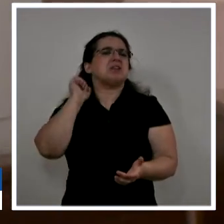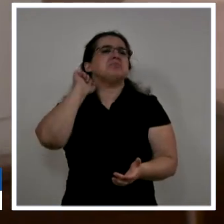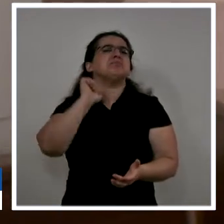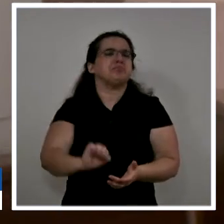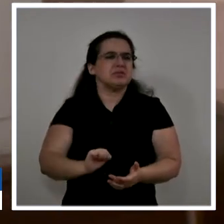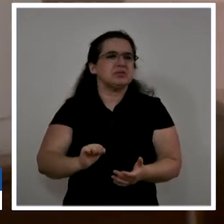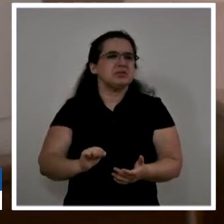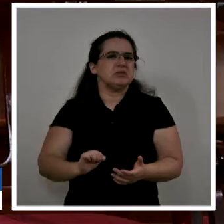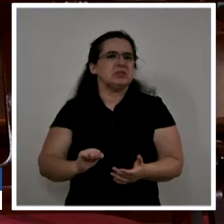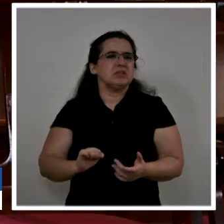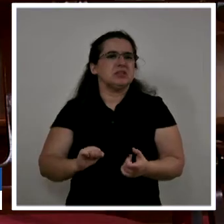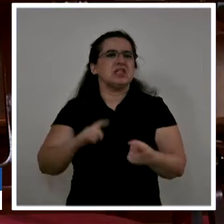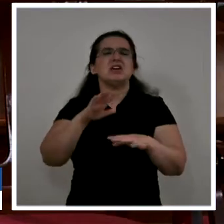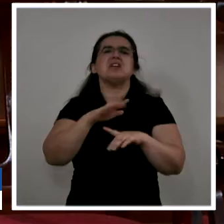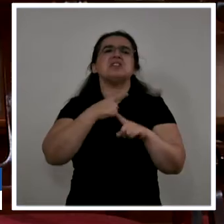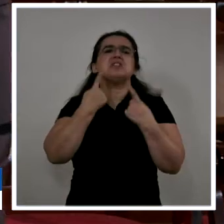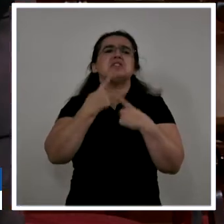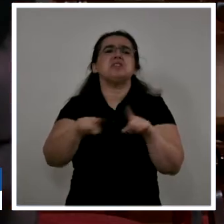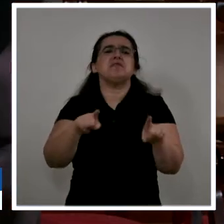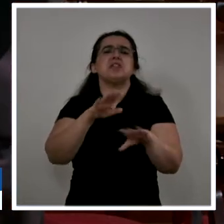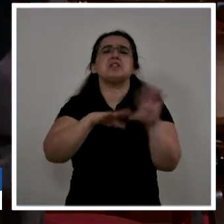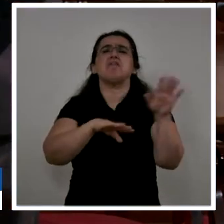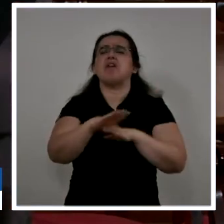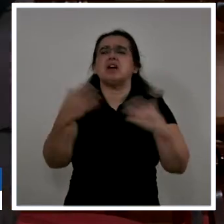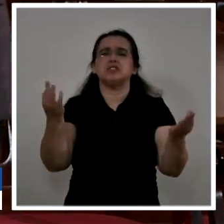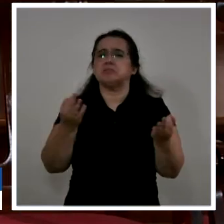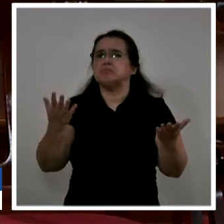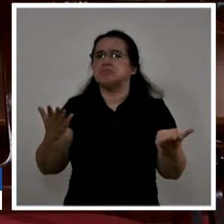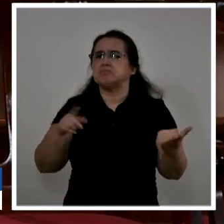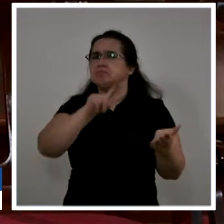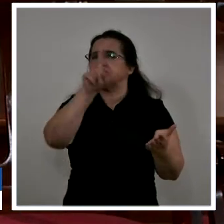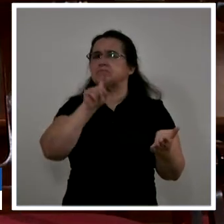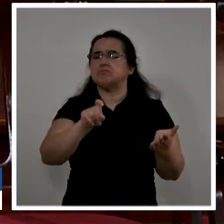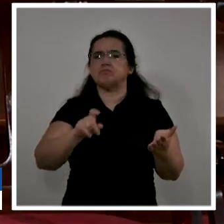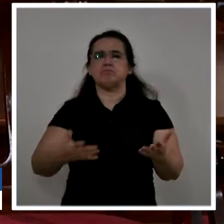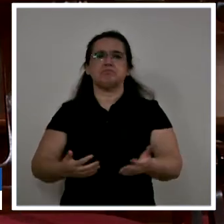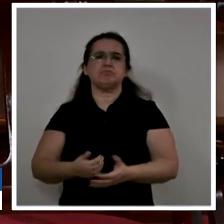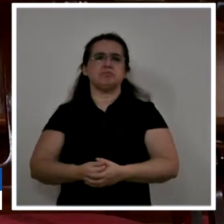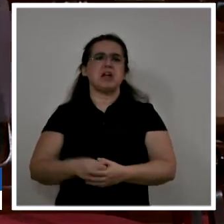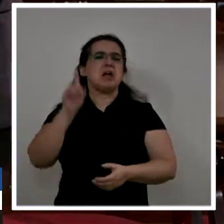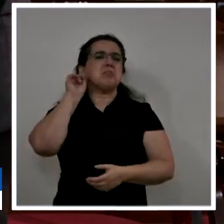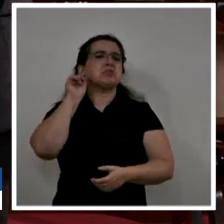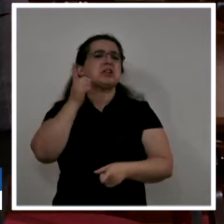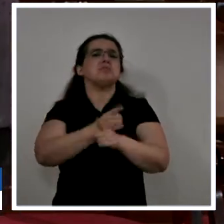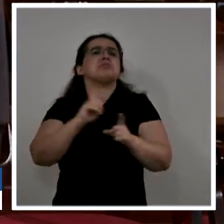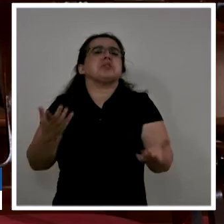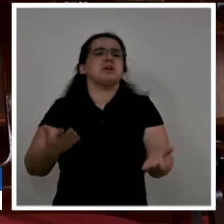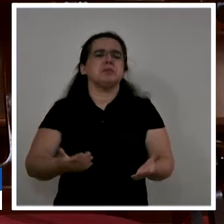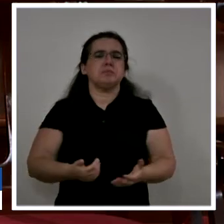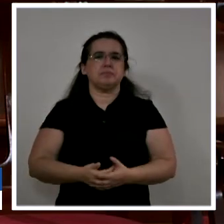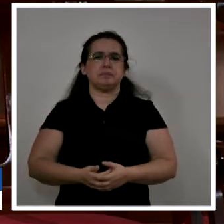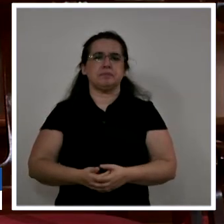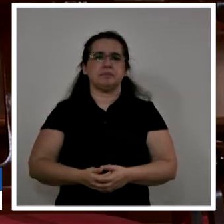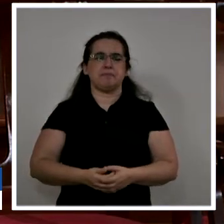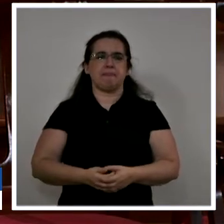what difference does it make? Ok, e a pergunta é, que tipo de carne estamos a falar e porque é que isso é importante? The Bible